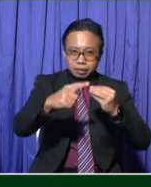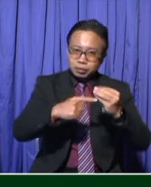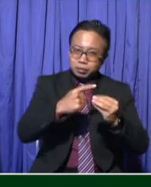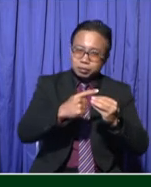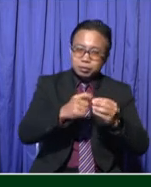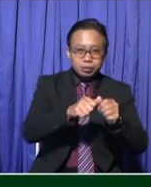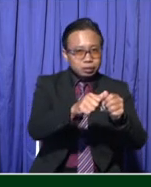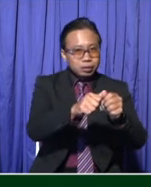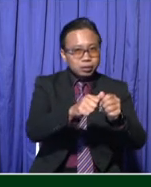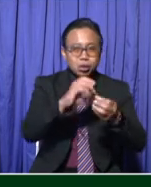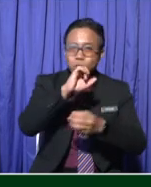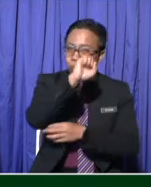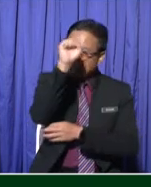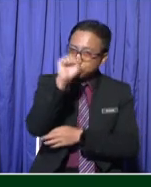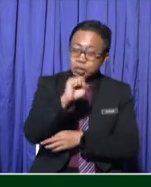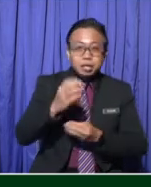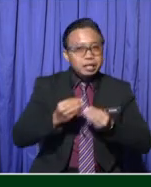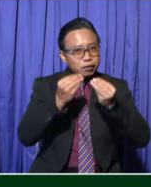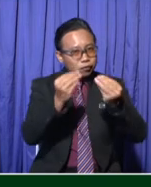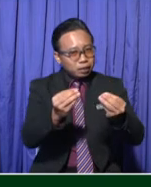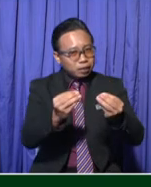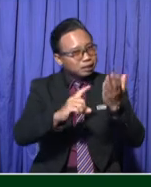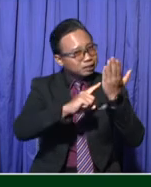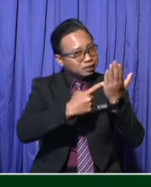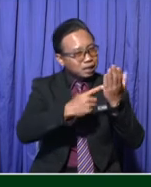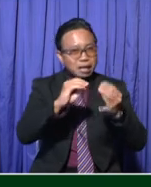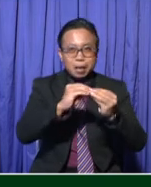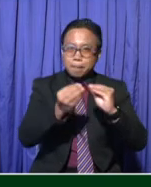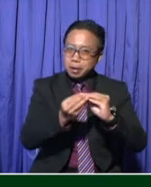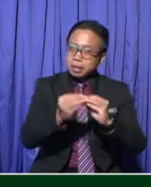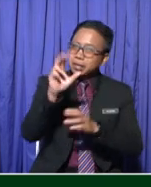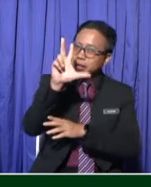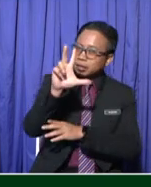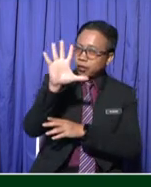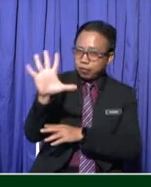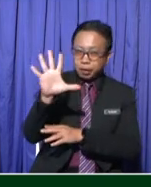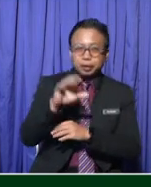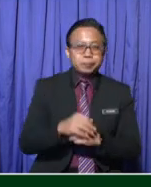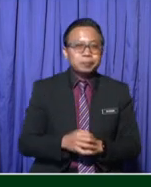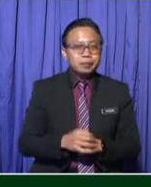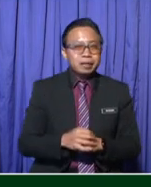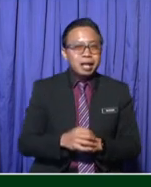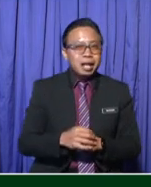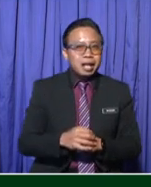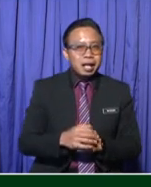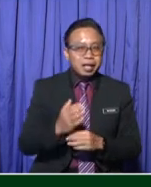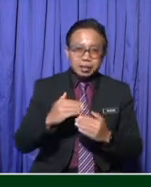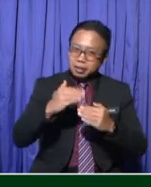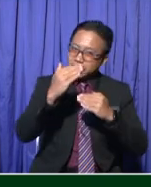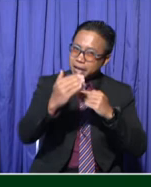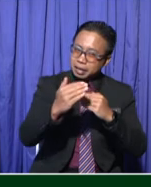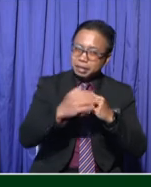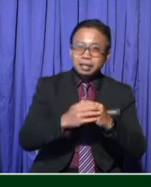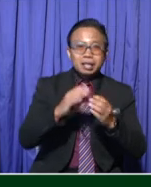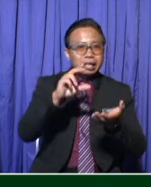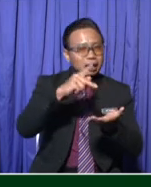given. Start the number line with number 35. Then, count on